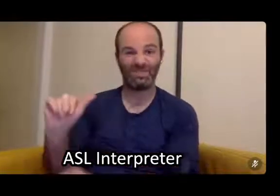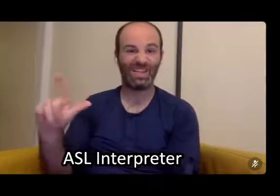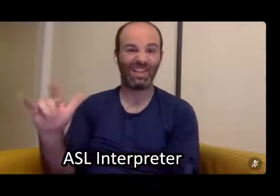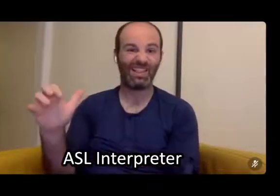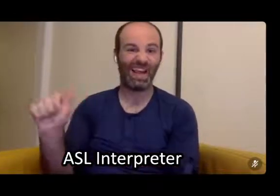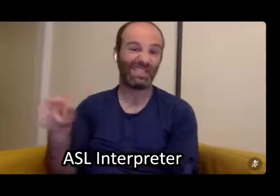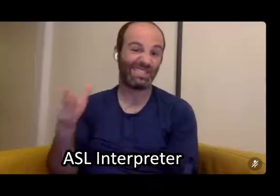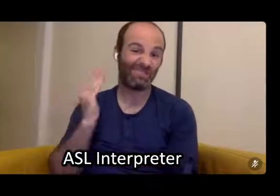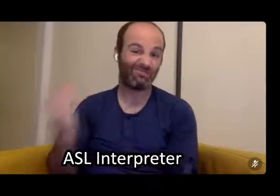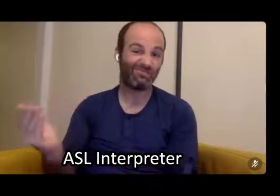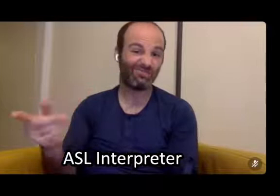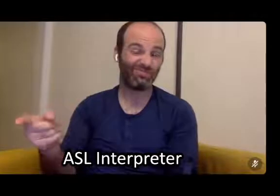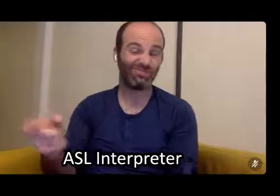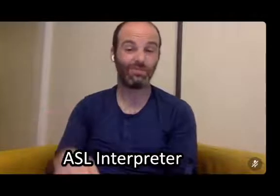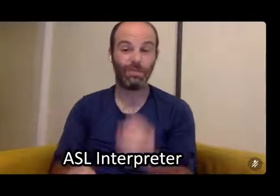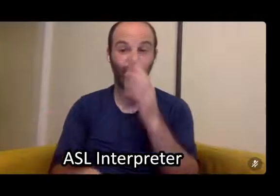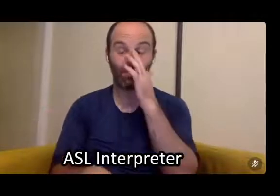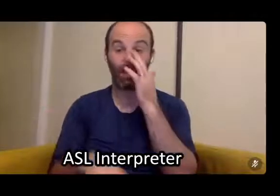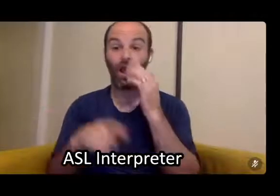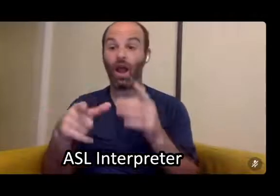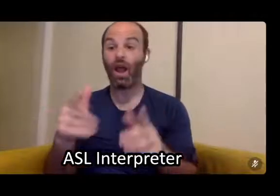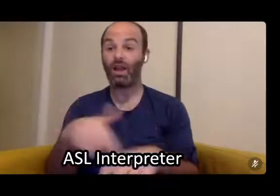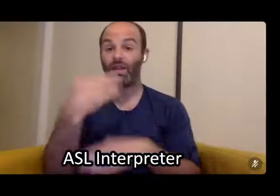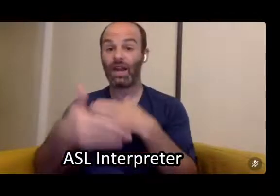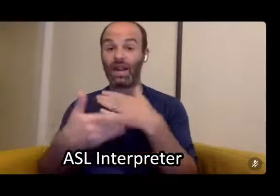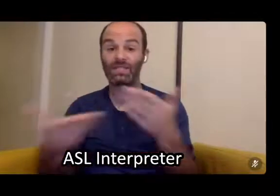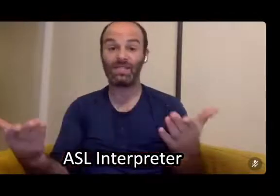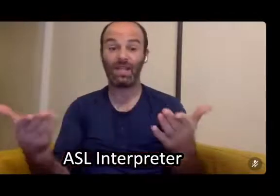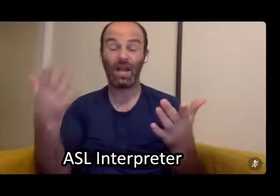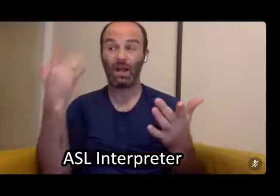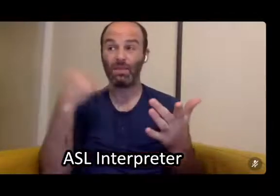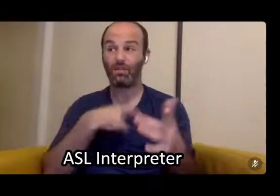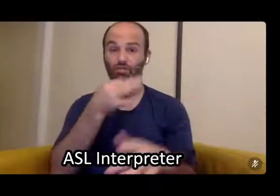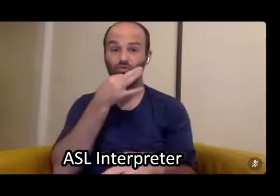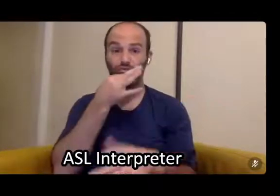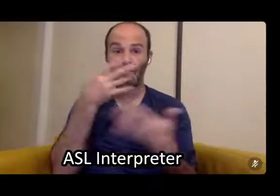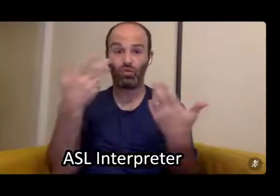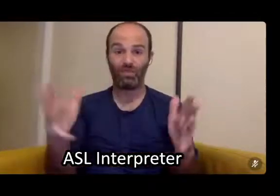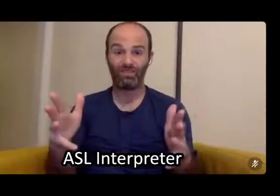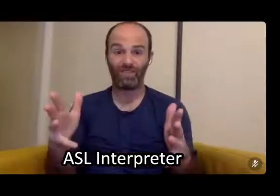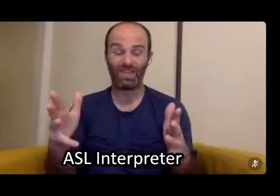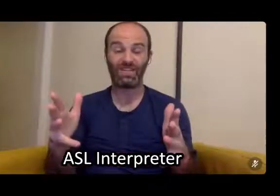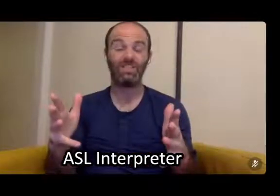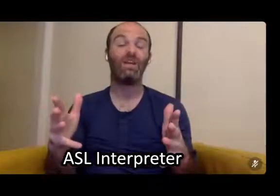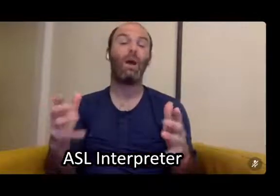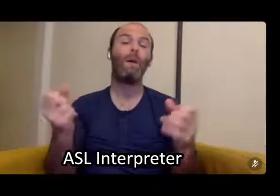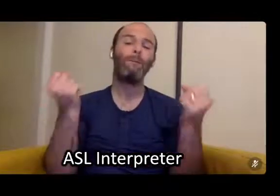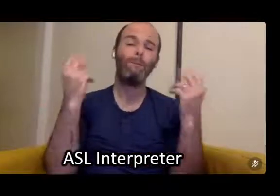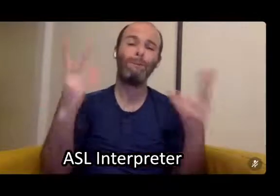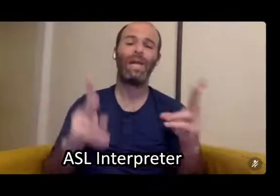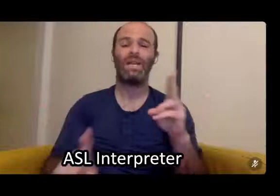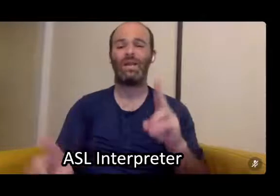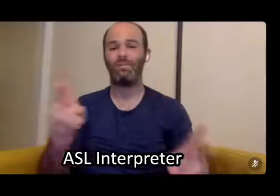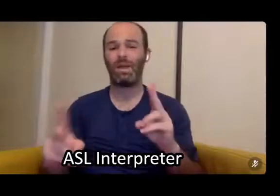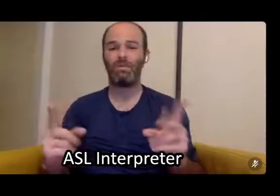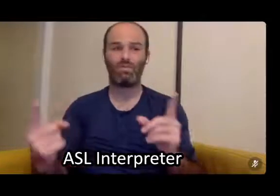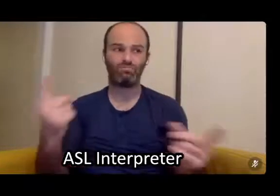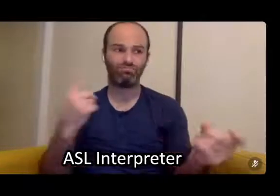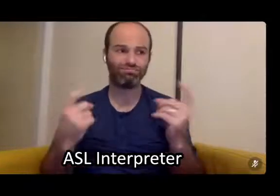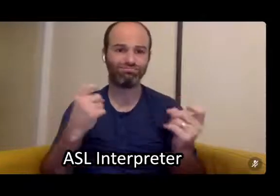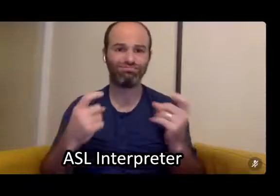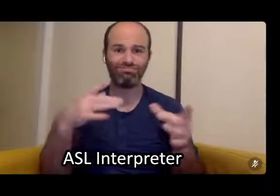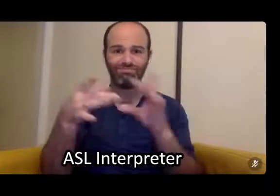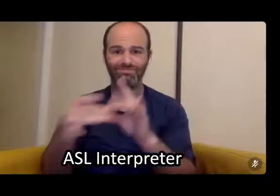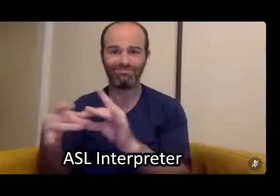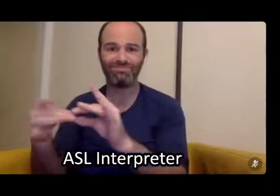touch on as we're getting towards the end of our time, it's something that people bring up a lot, even though Richard and I don't use it because neither of us